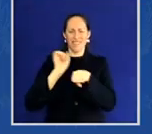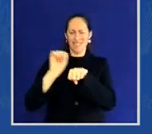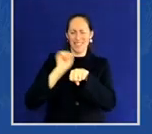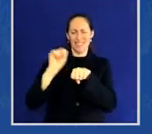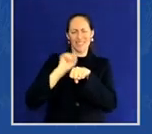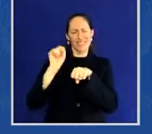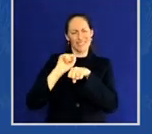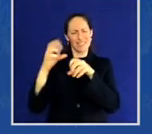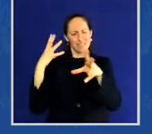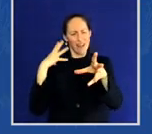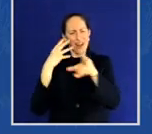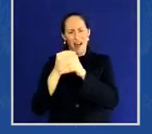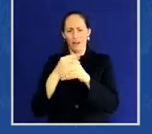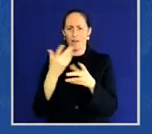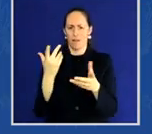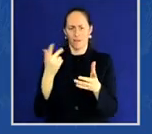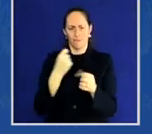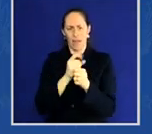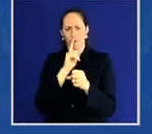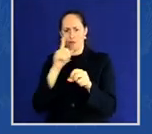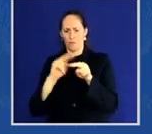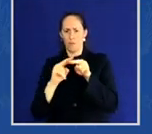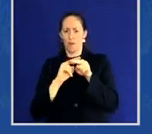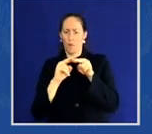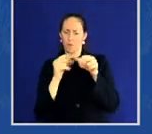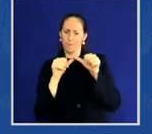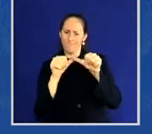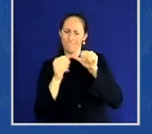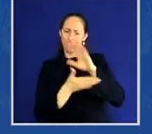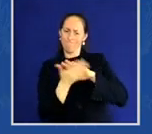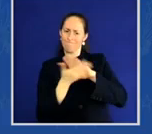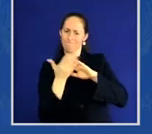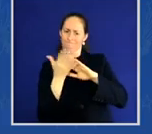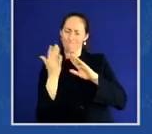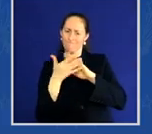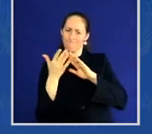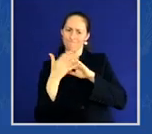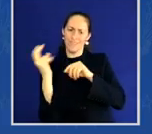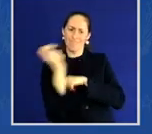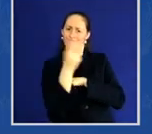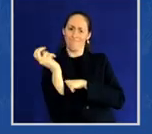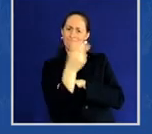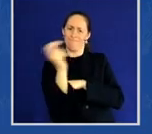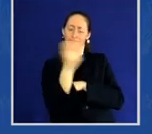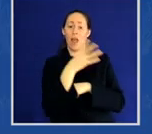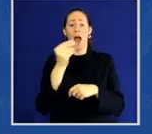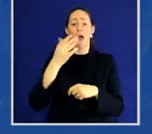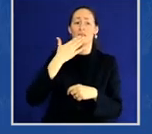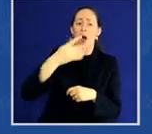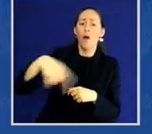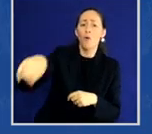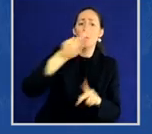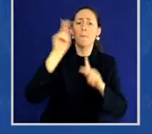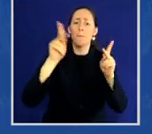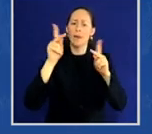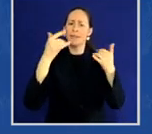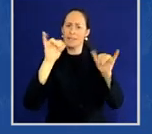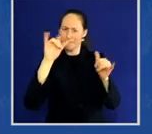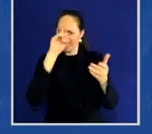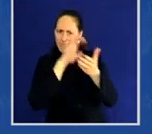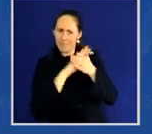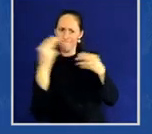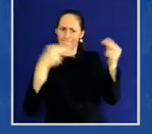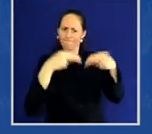running. And of course, to our customers, thank you for your continued support. Get ready, America.